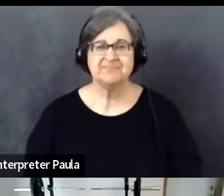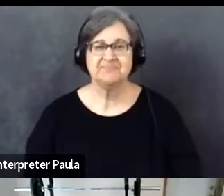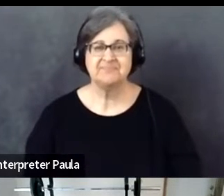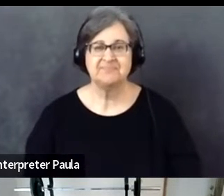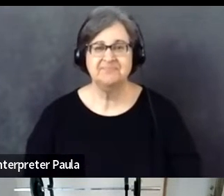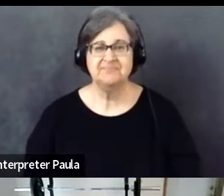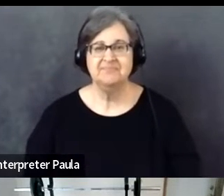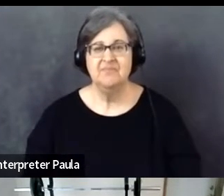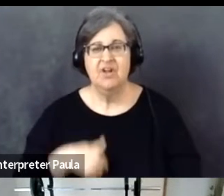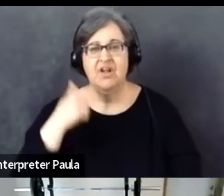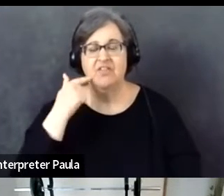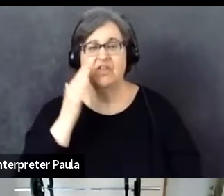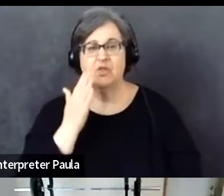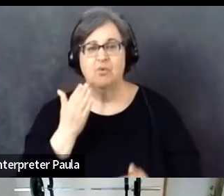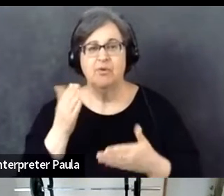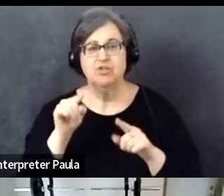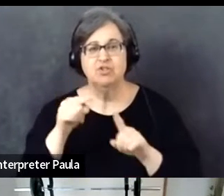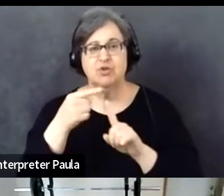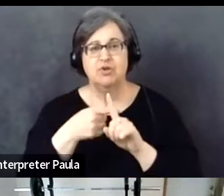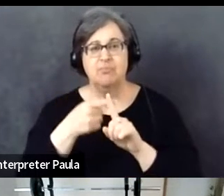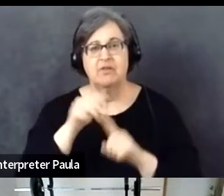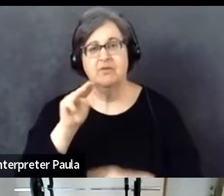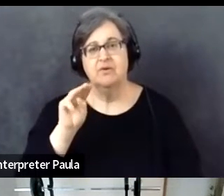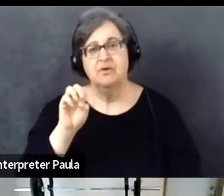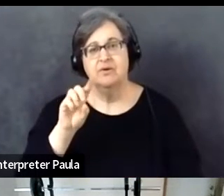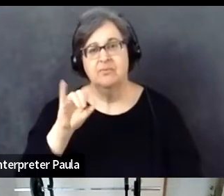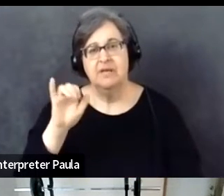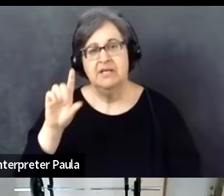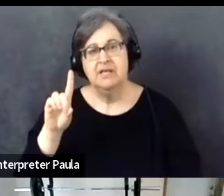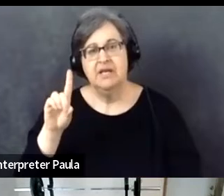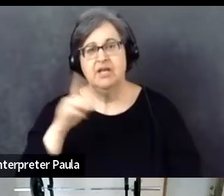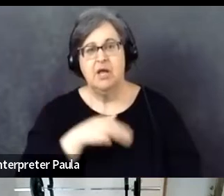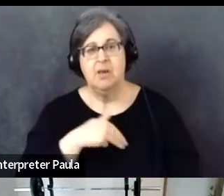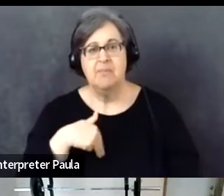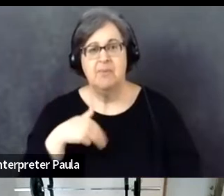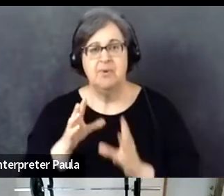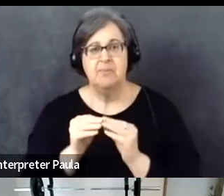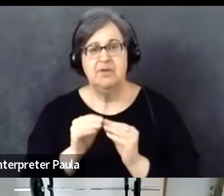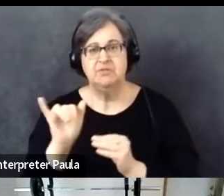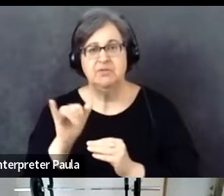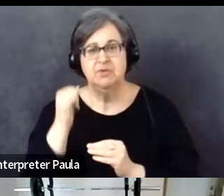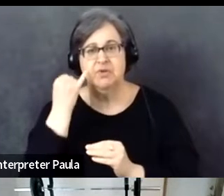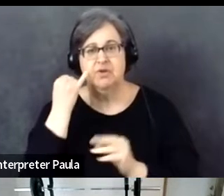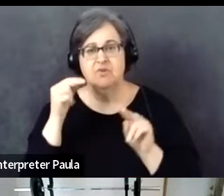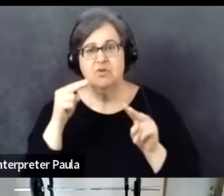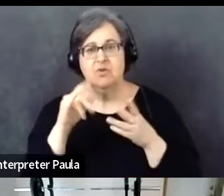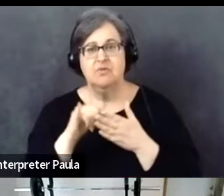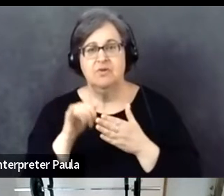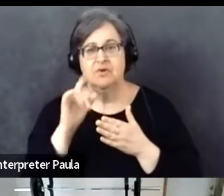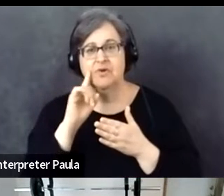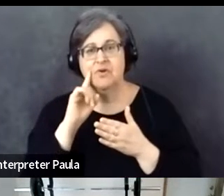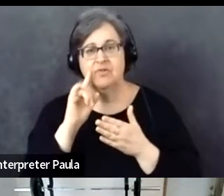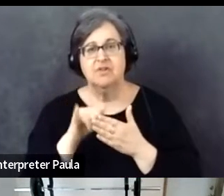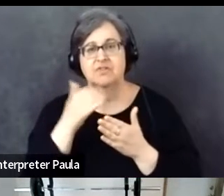I think that they will bring it up in those monthly Medicaid member meetings too. If you go to those, I think that's a